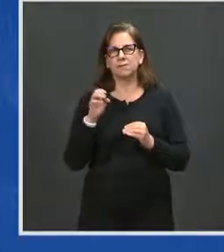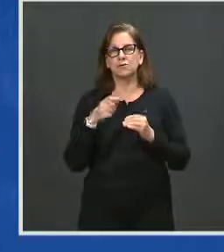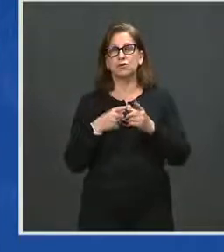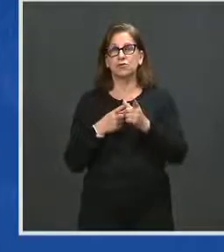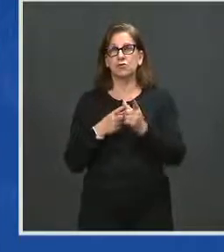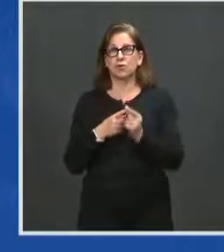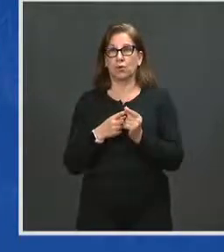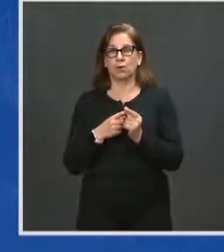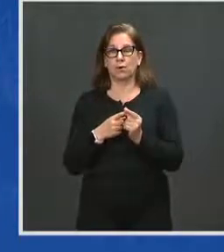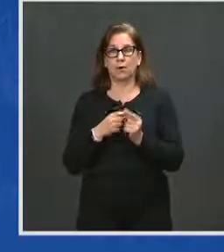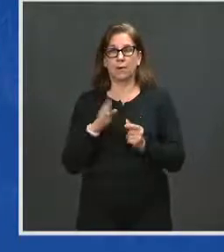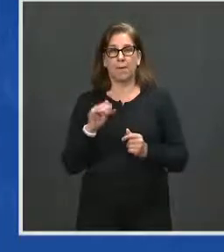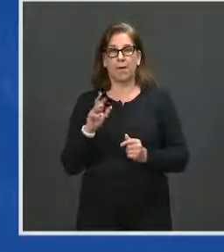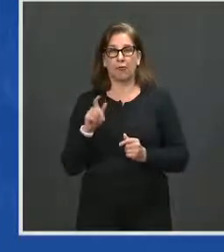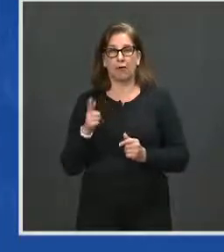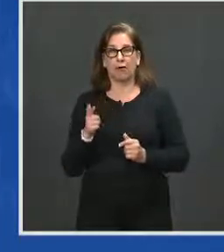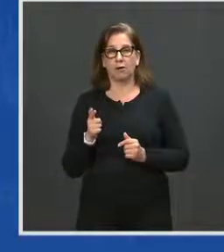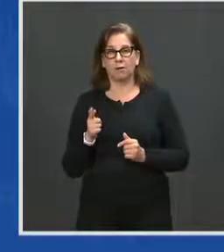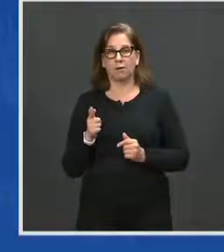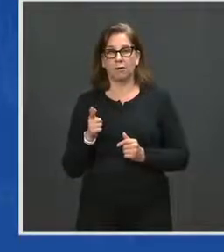to the requirements of the statute.